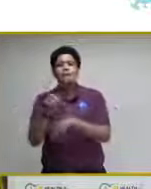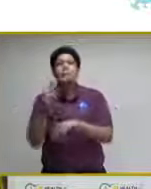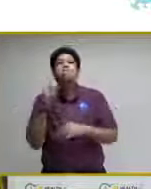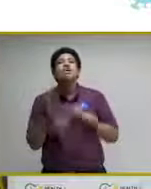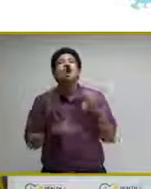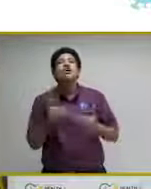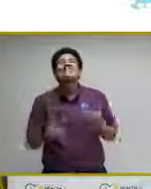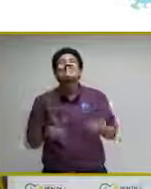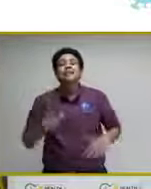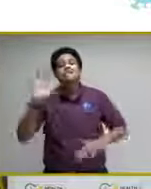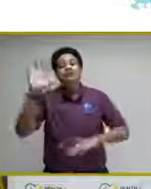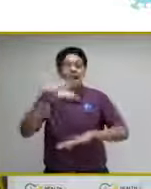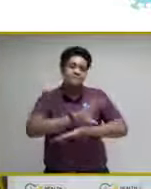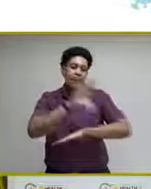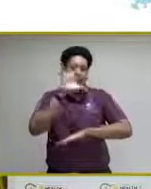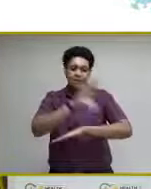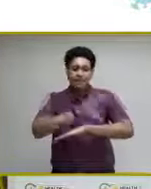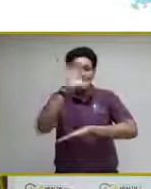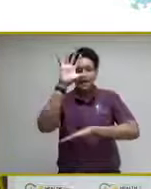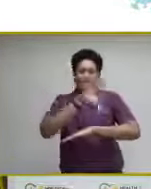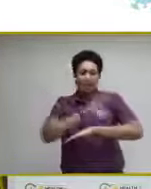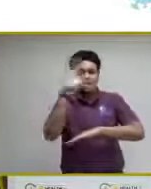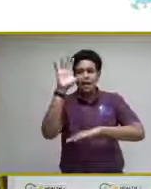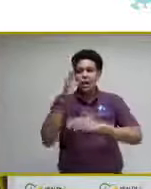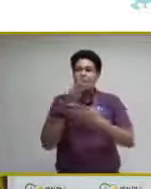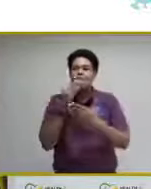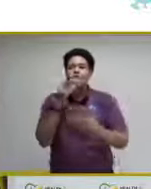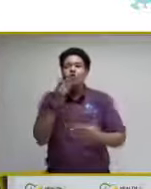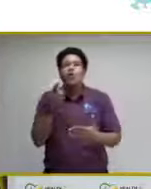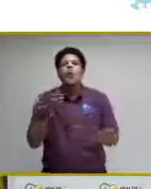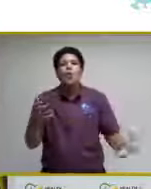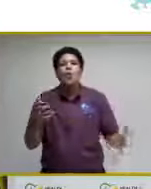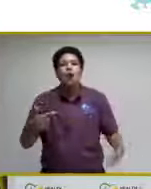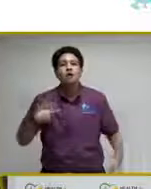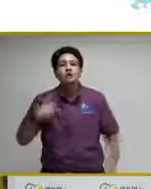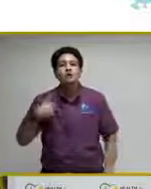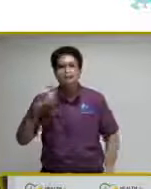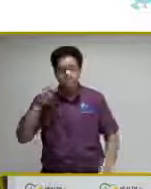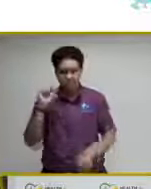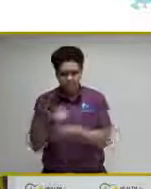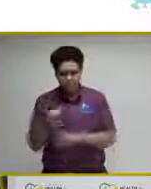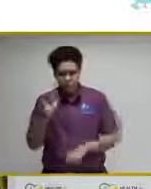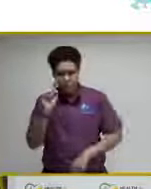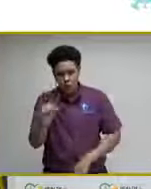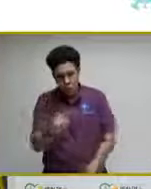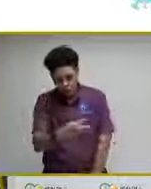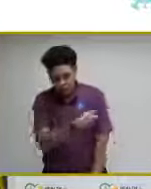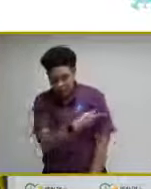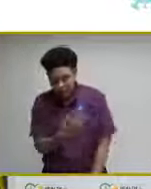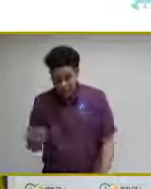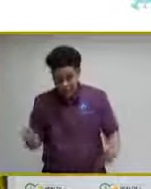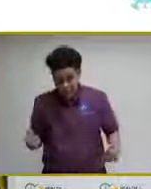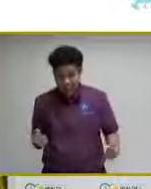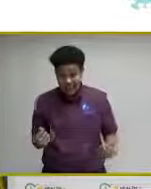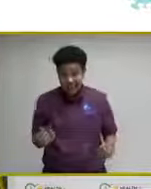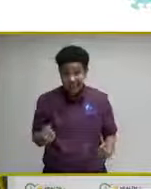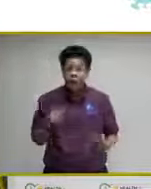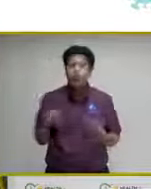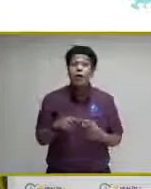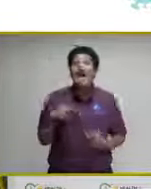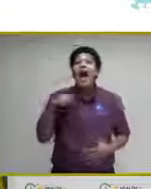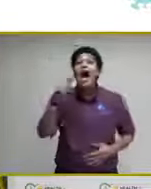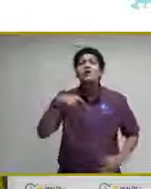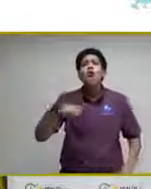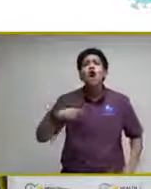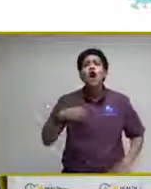process 5 days before you want your actual appointment. And when you ask for your